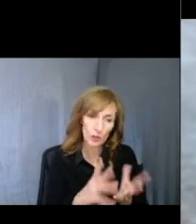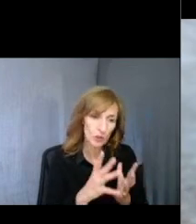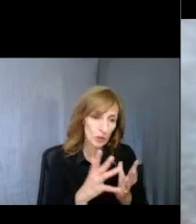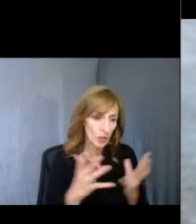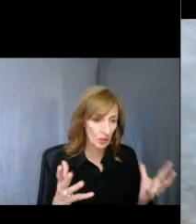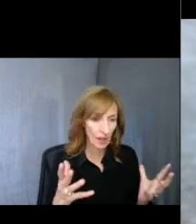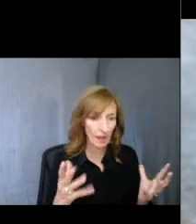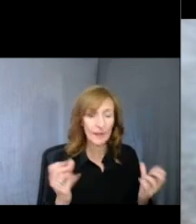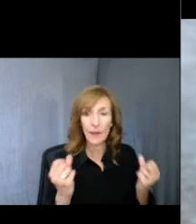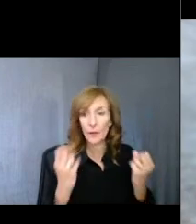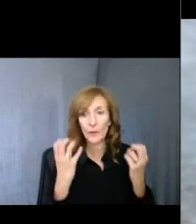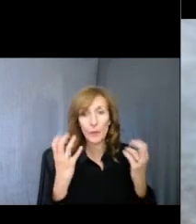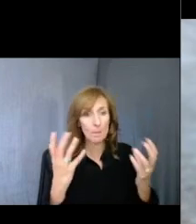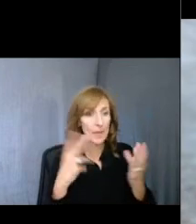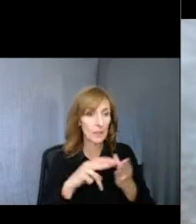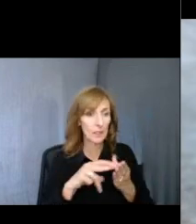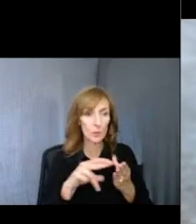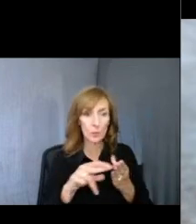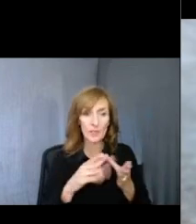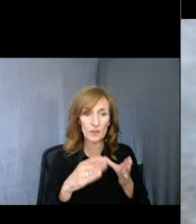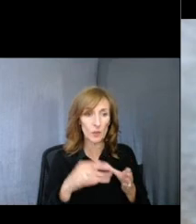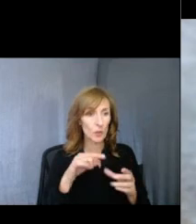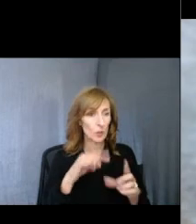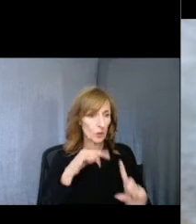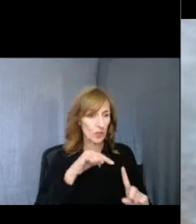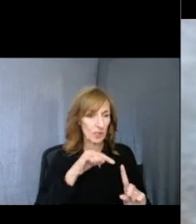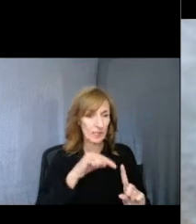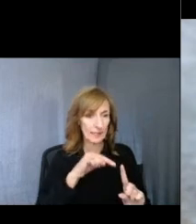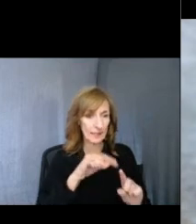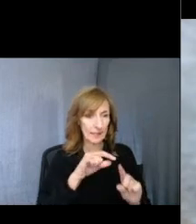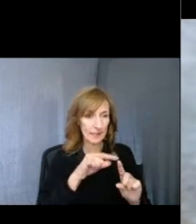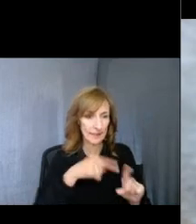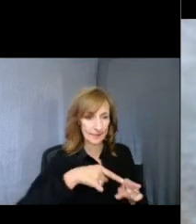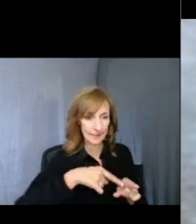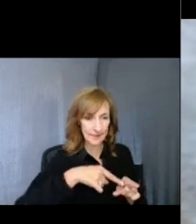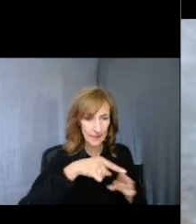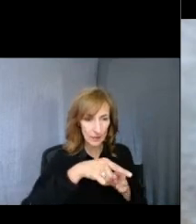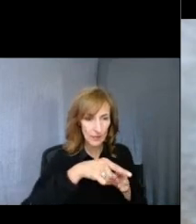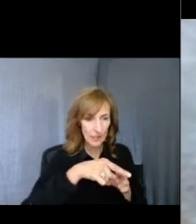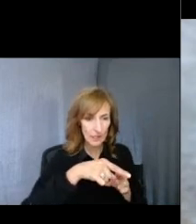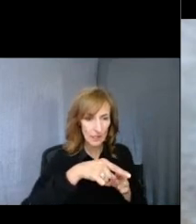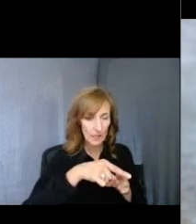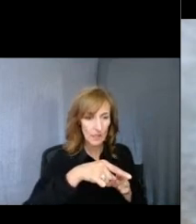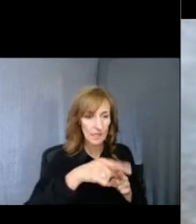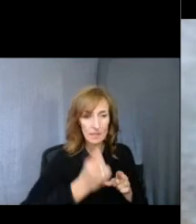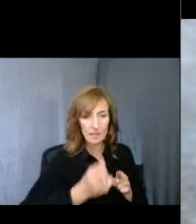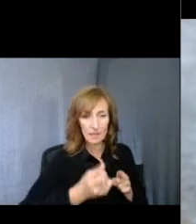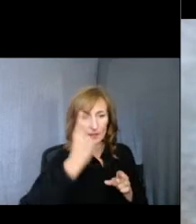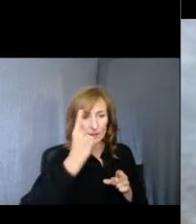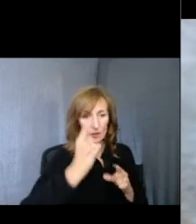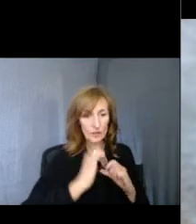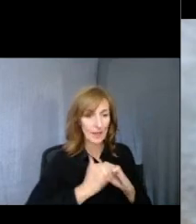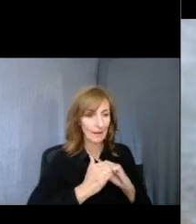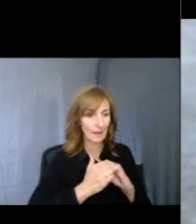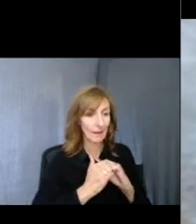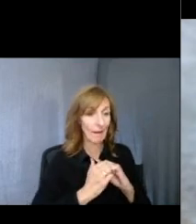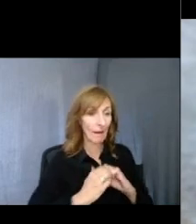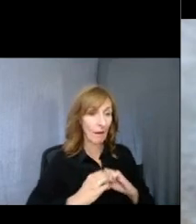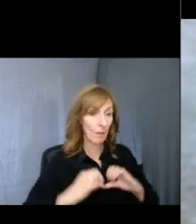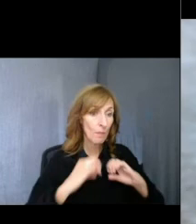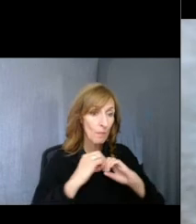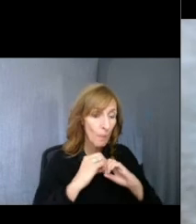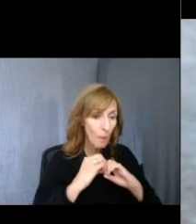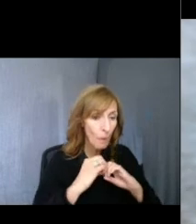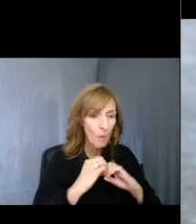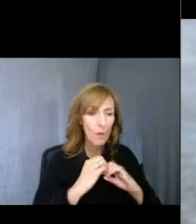other researchers interested in this area, of understanding more about how the disease process progresses and what are